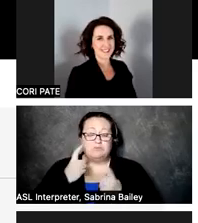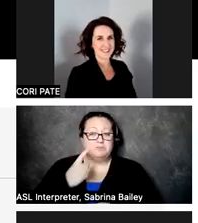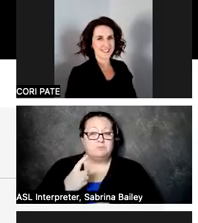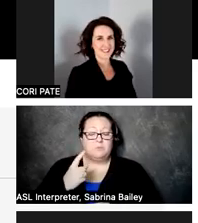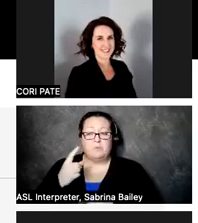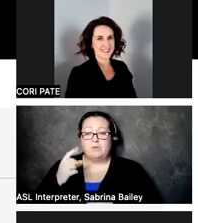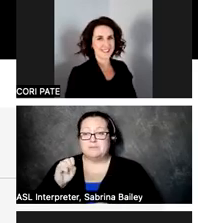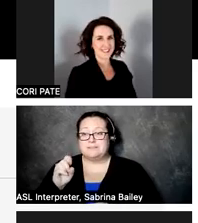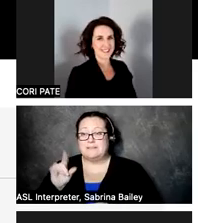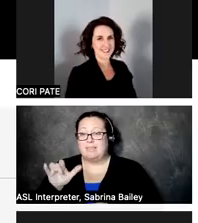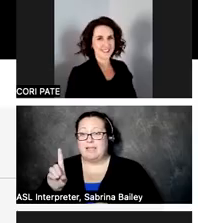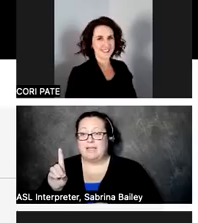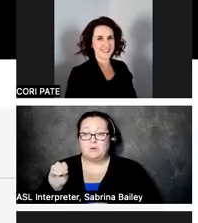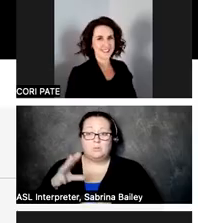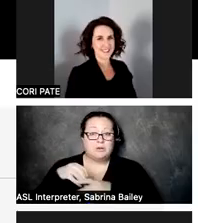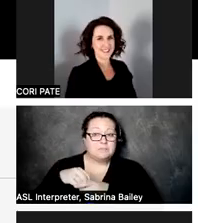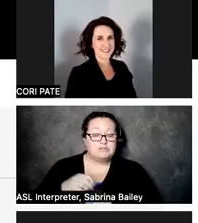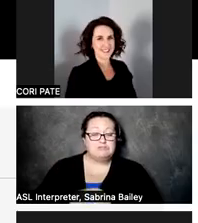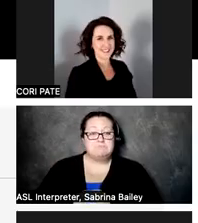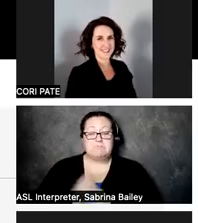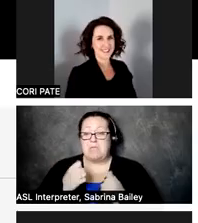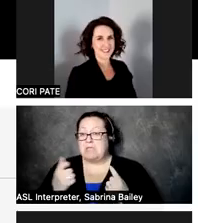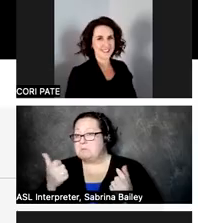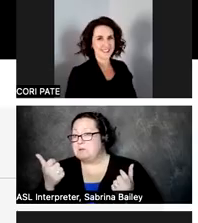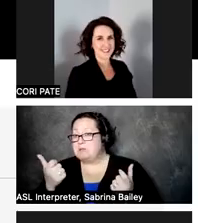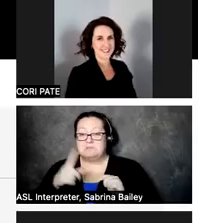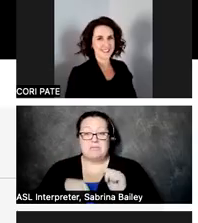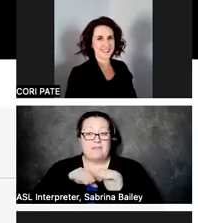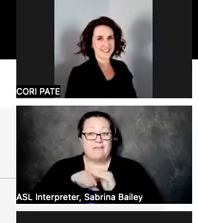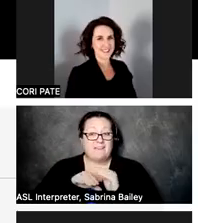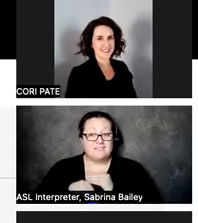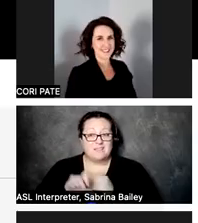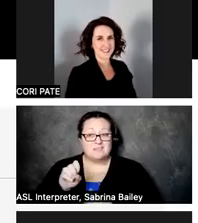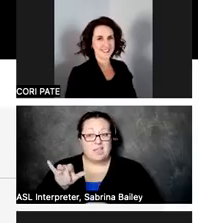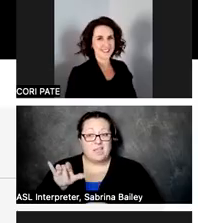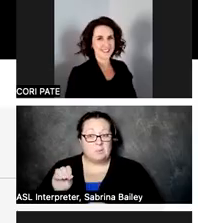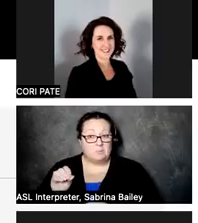Slido participation? Anyone who cannot access Slido?